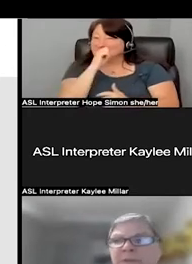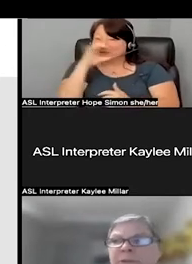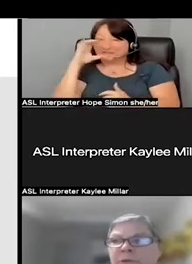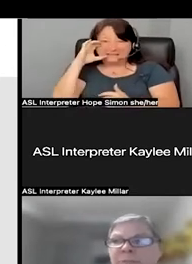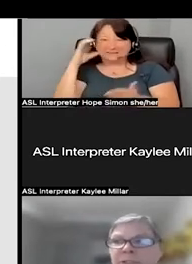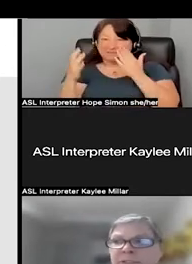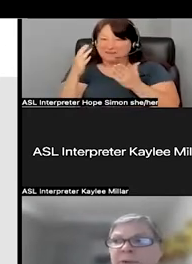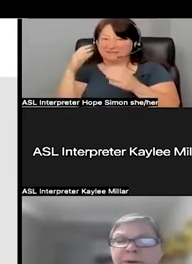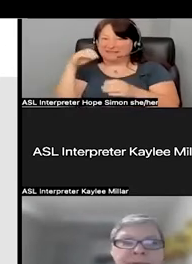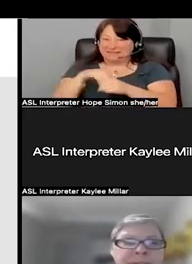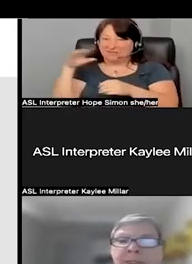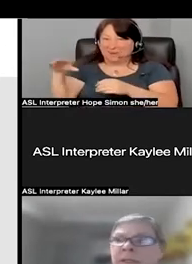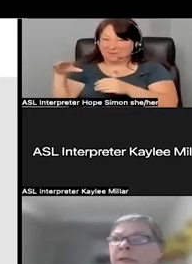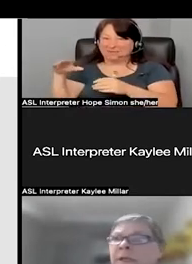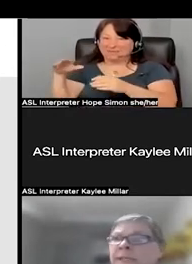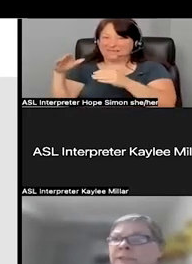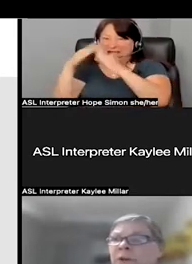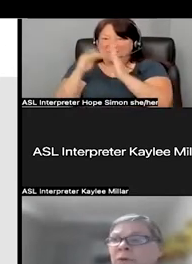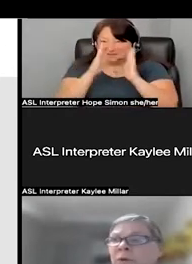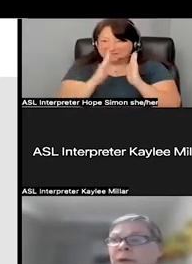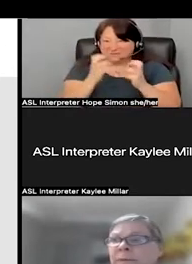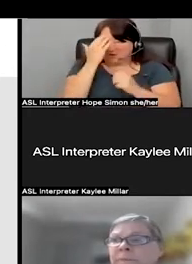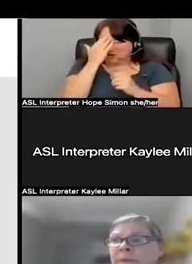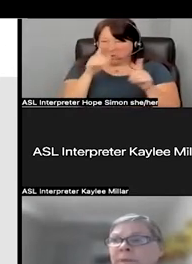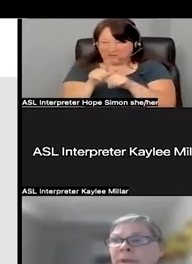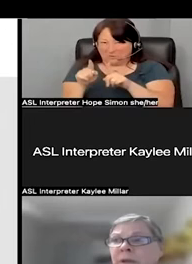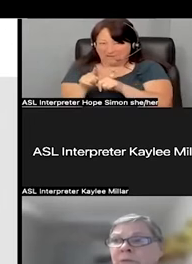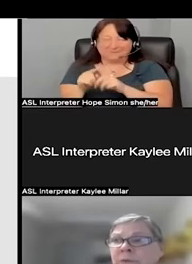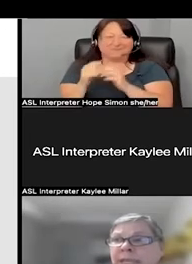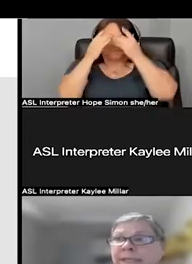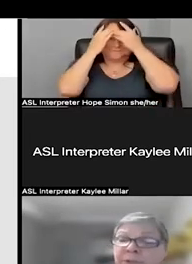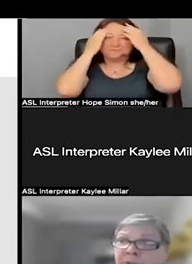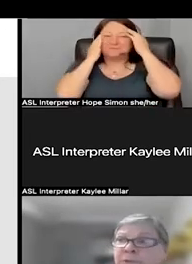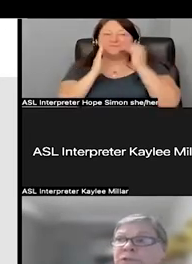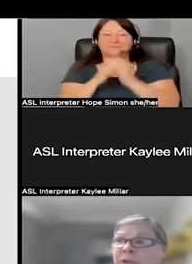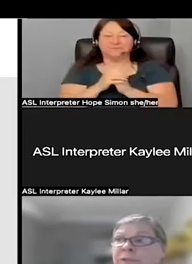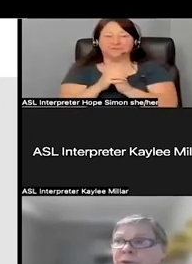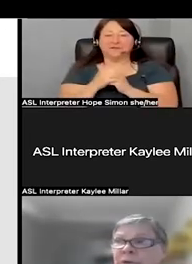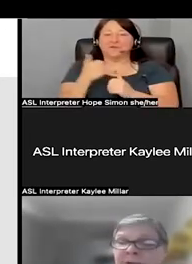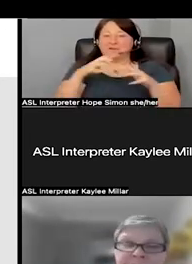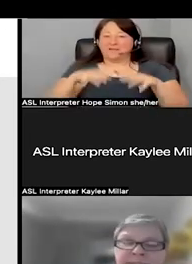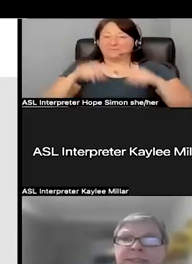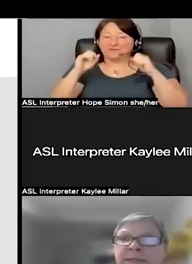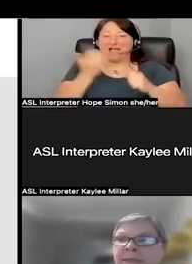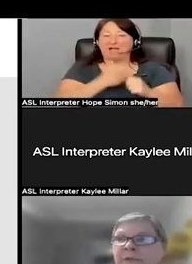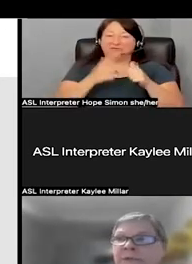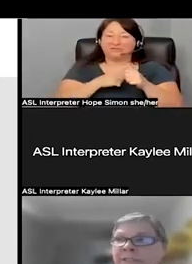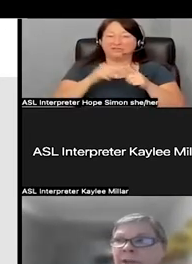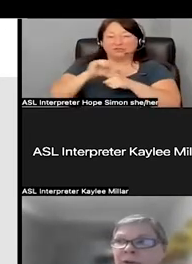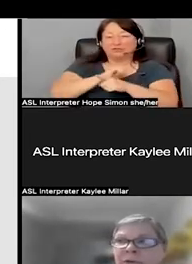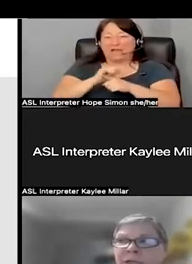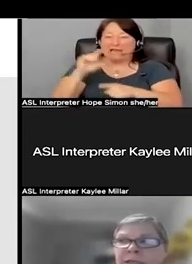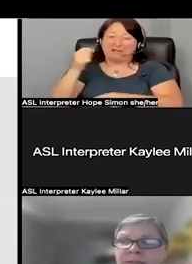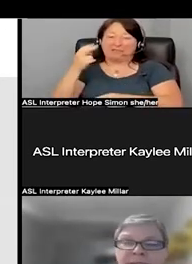found on those neighborhood blocks as well. And so we had held our first Train the Trainer event a couple of